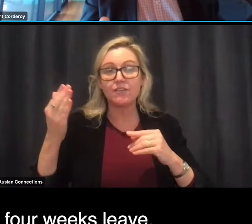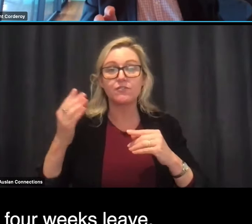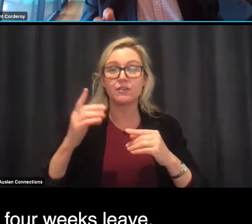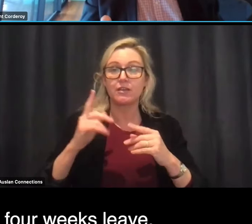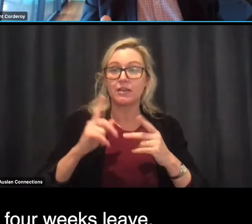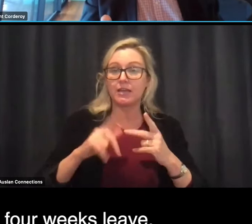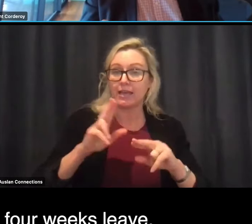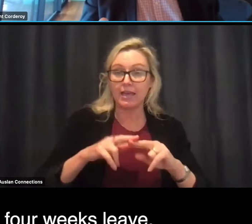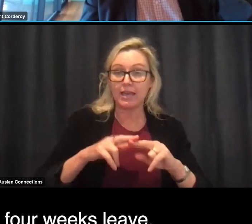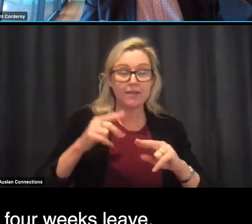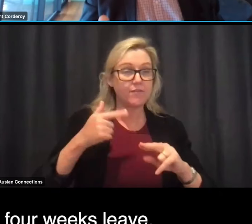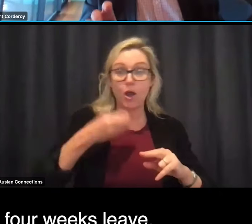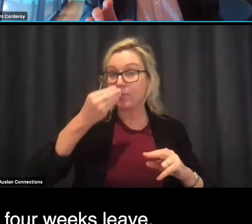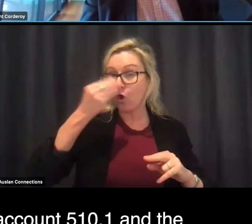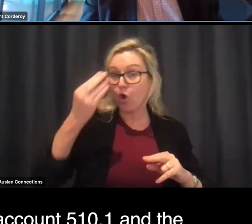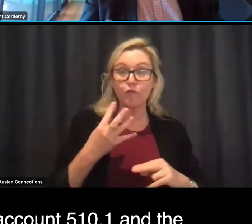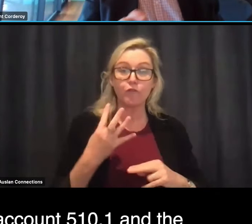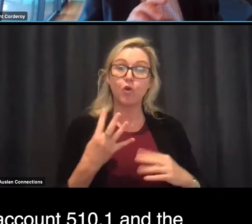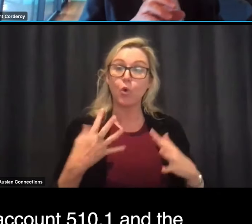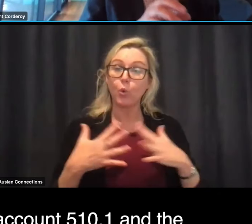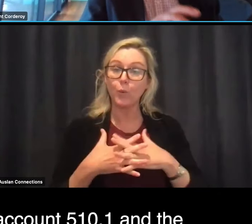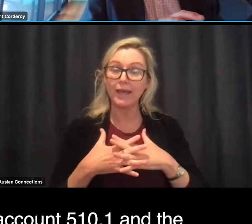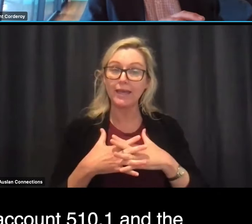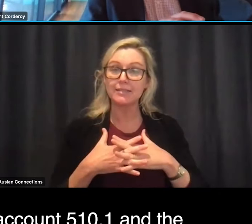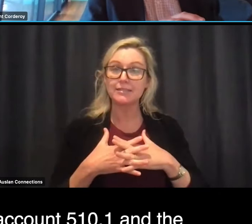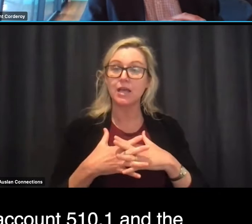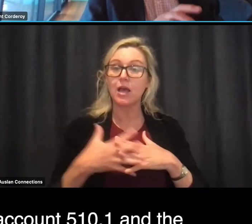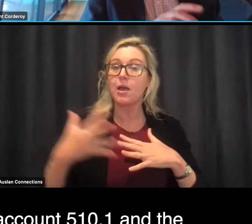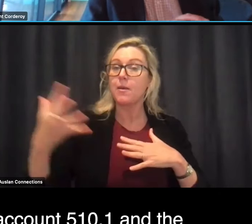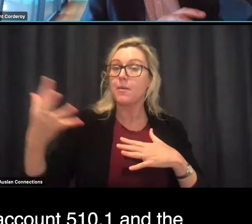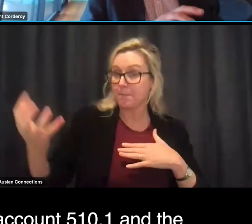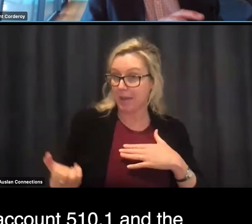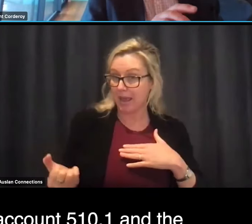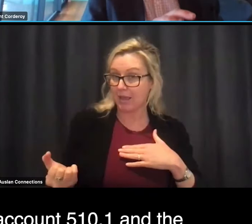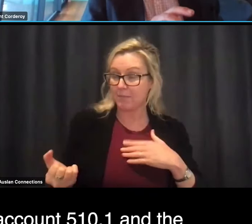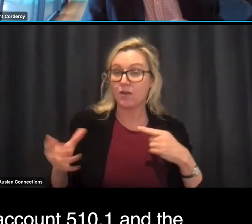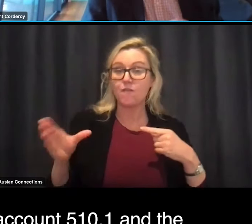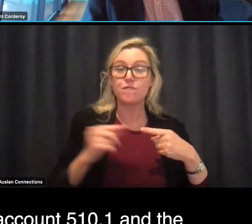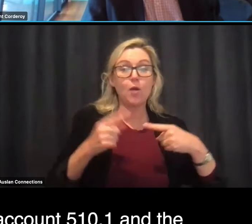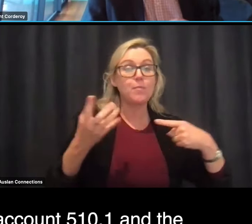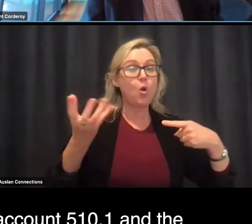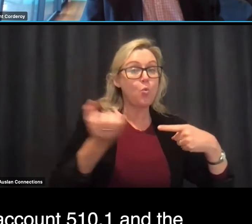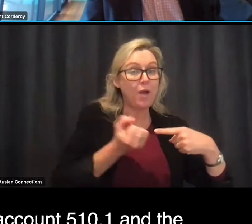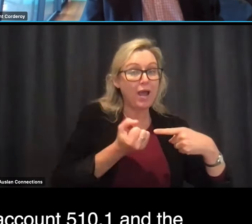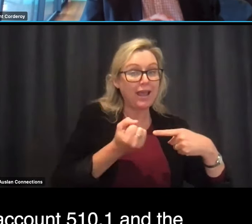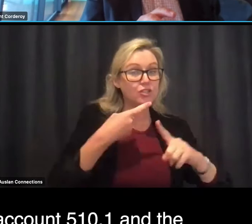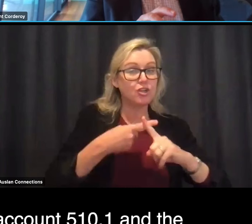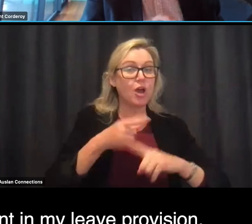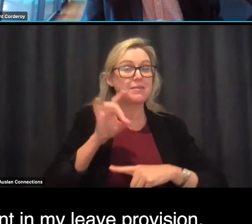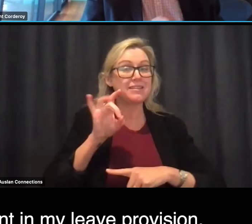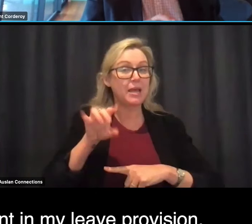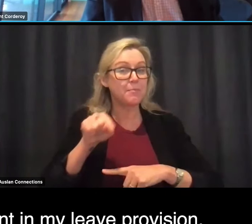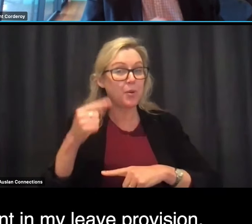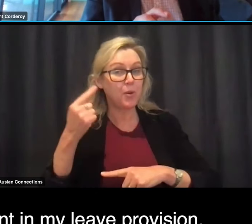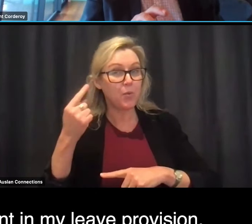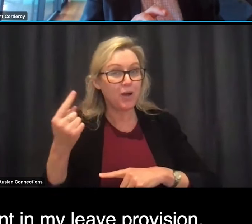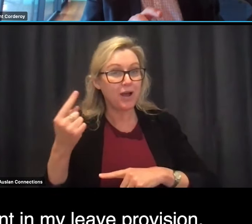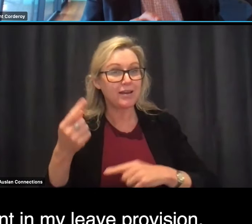take 4 weeks leave, the payment will be paid to that account 510.1, and the account